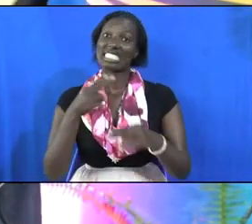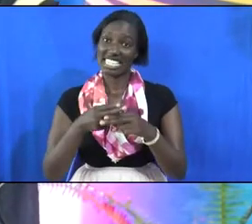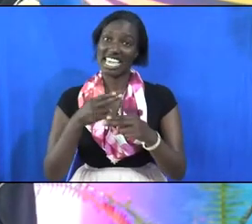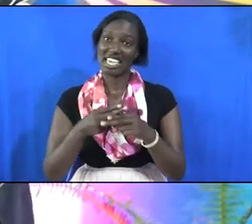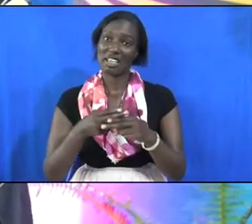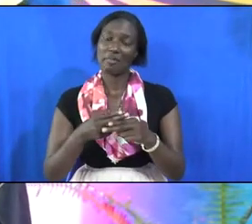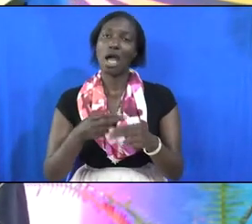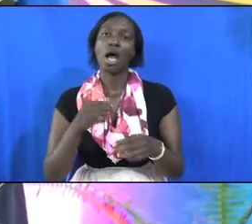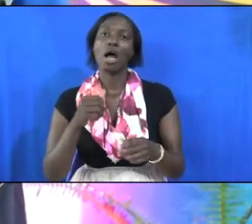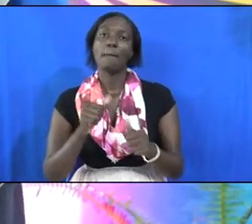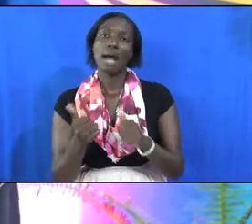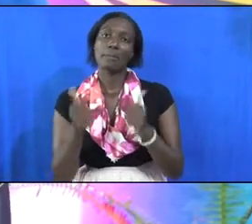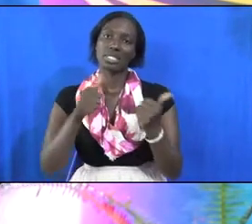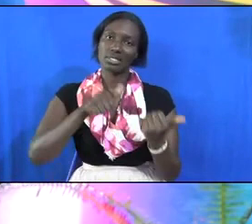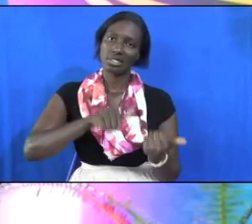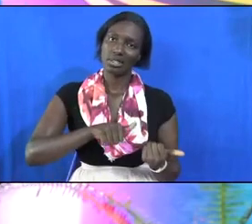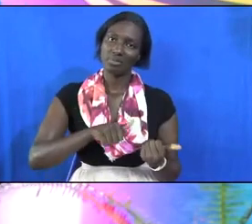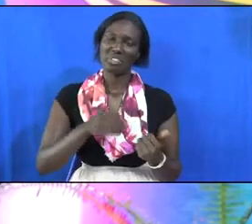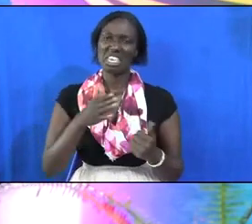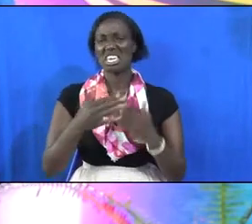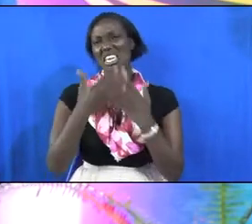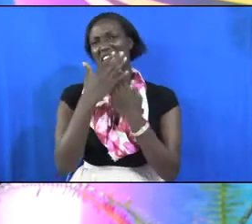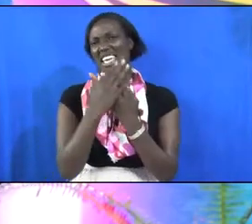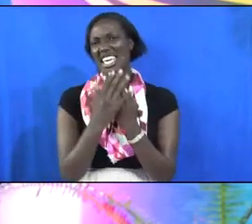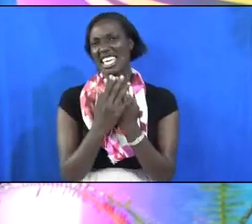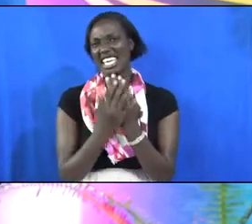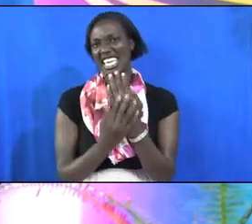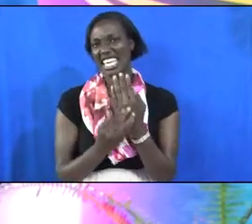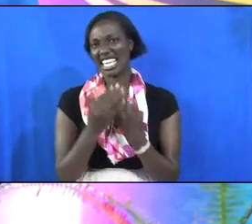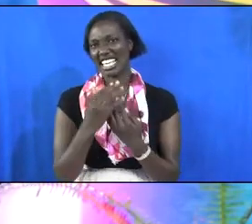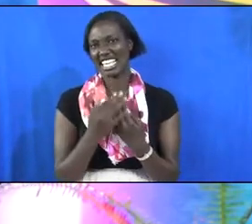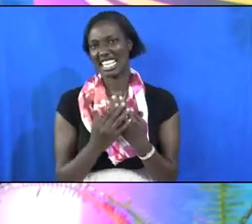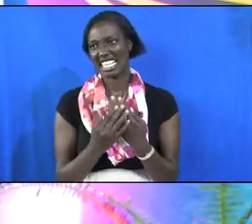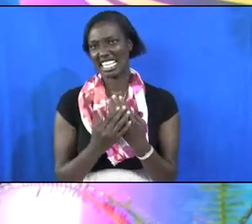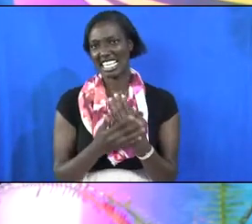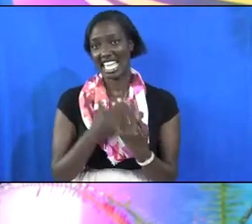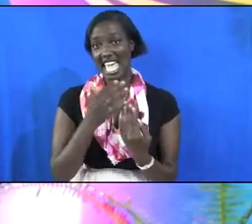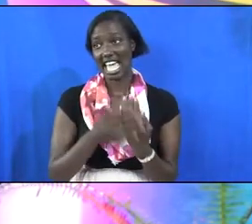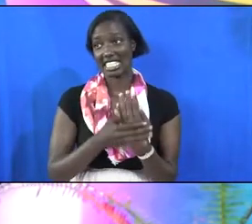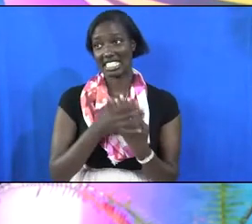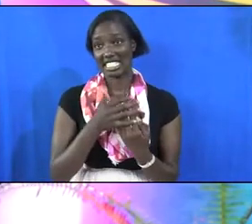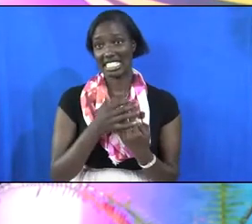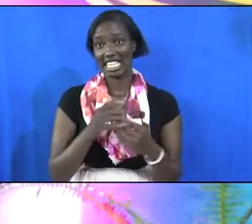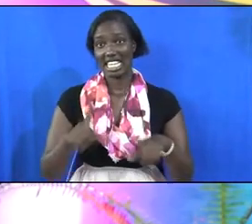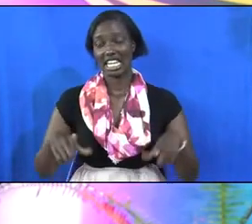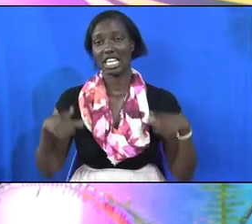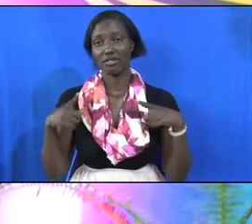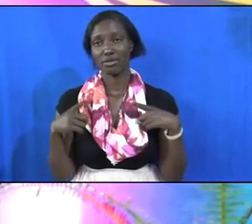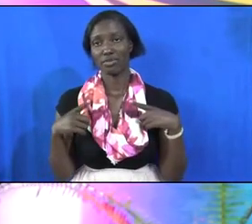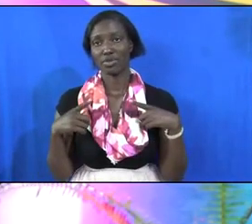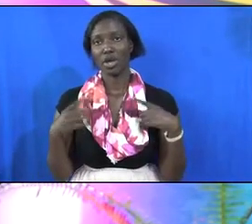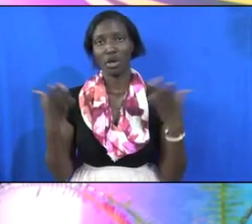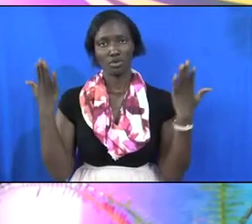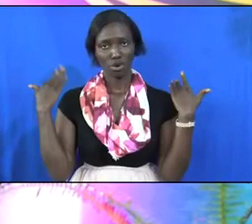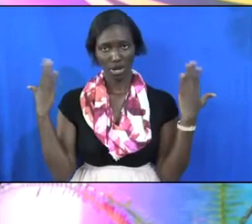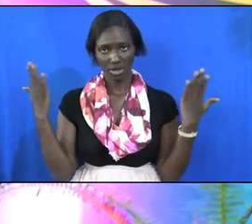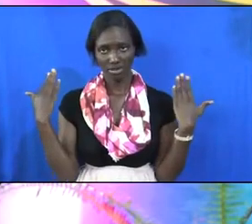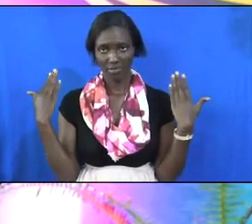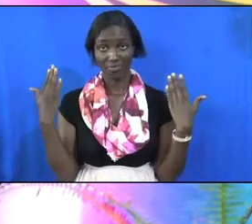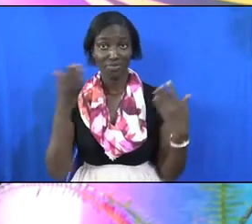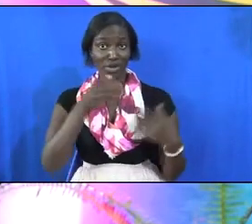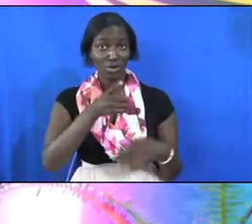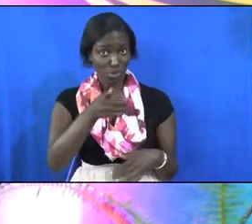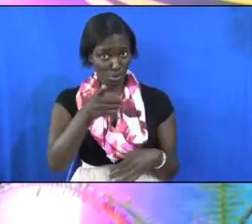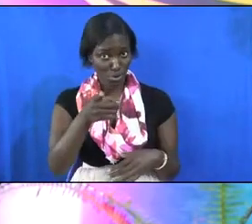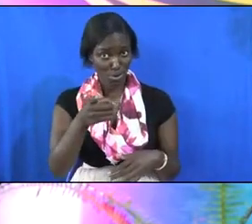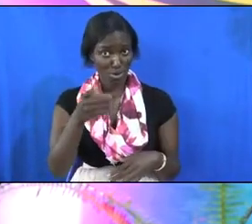So he loves us very much. He cares for us. He wants to live with us forever. So would you also believe in